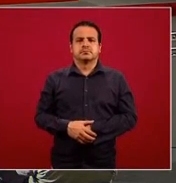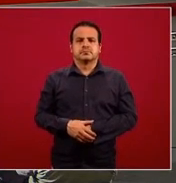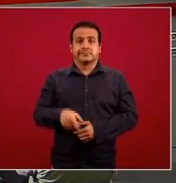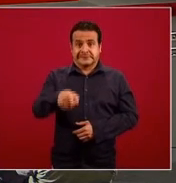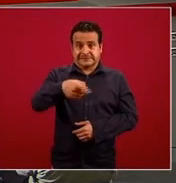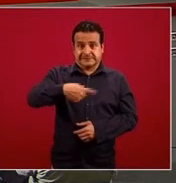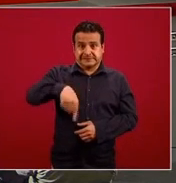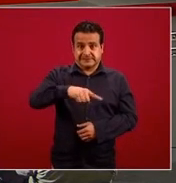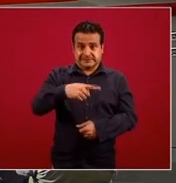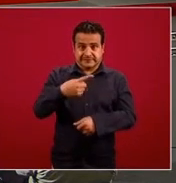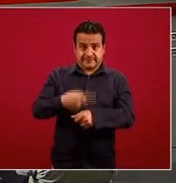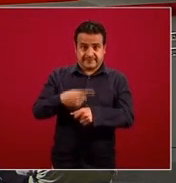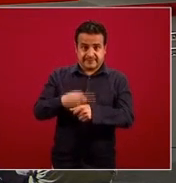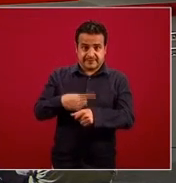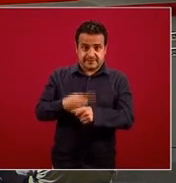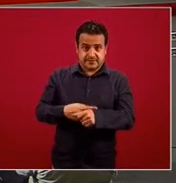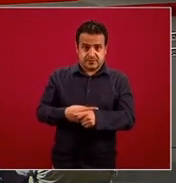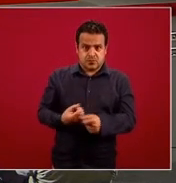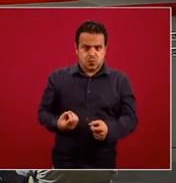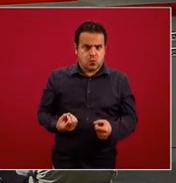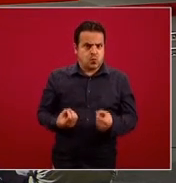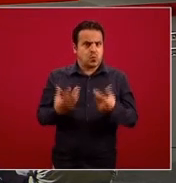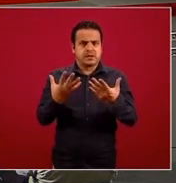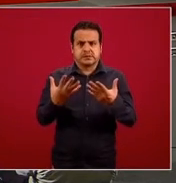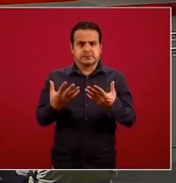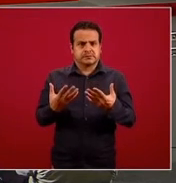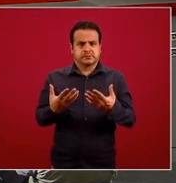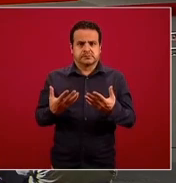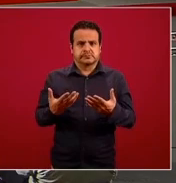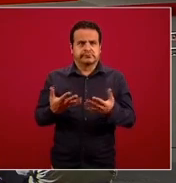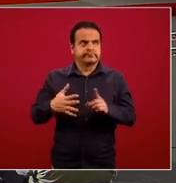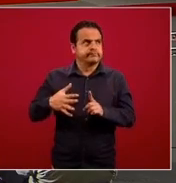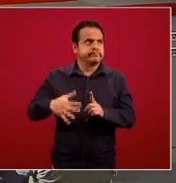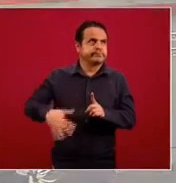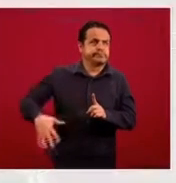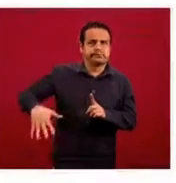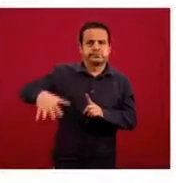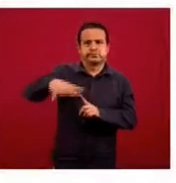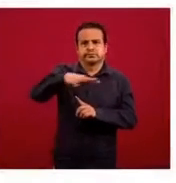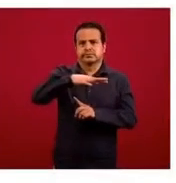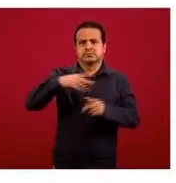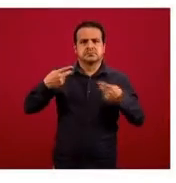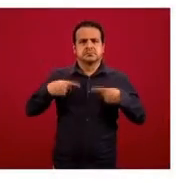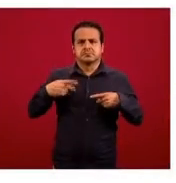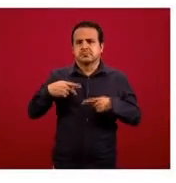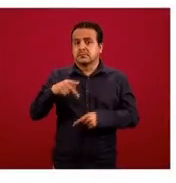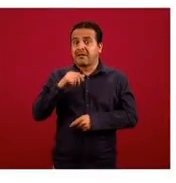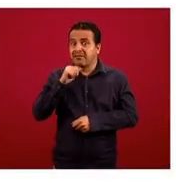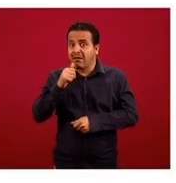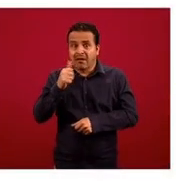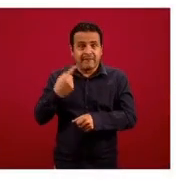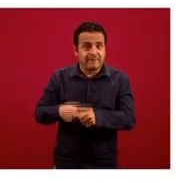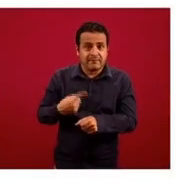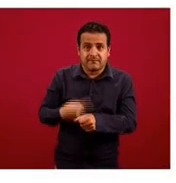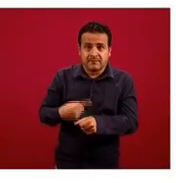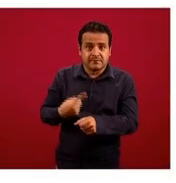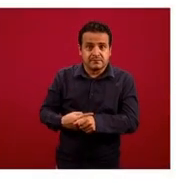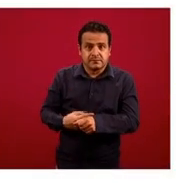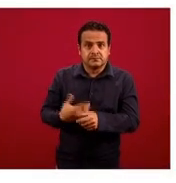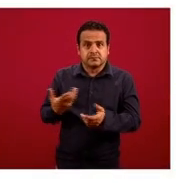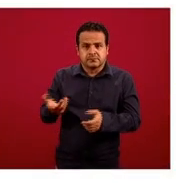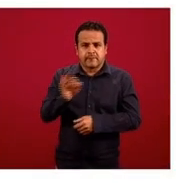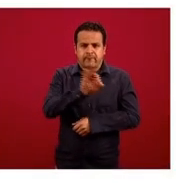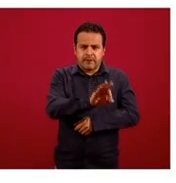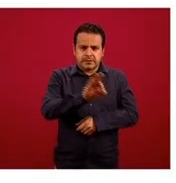This is the incidence rate. We are focusing here on the incidence rate for